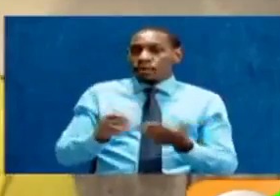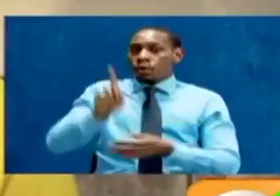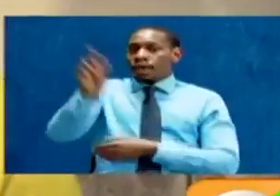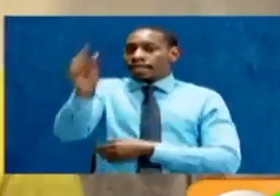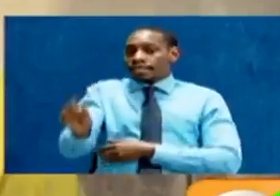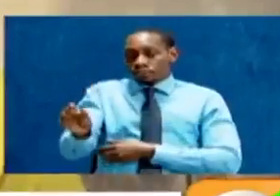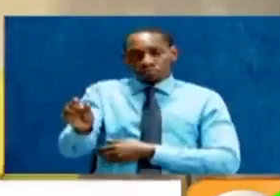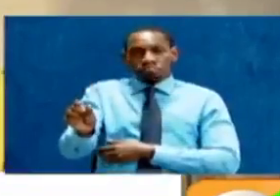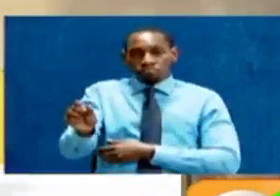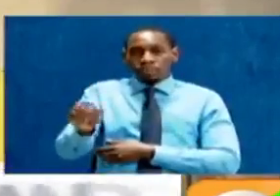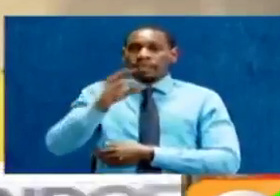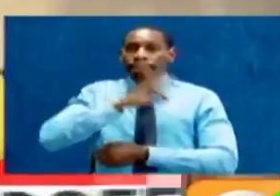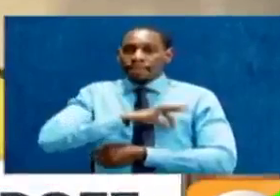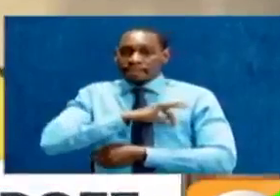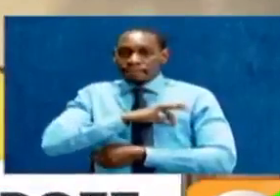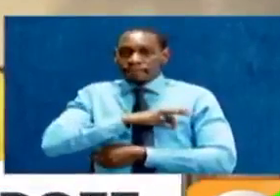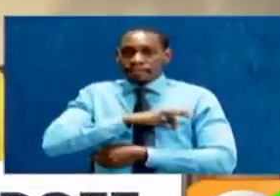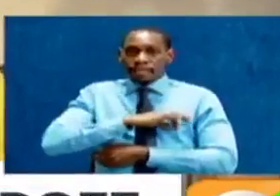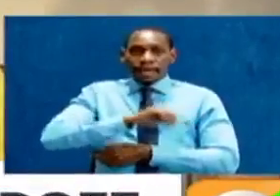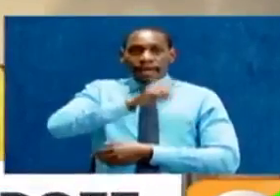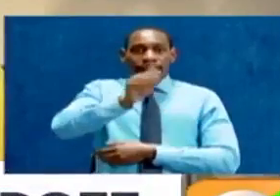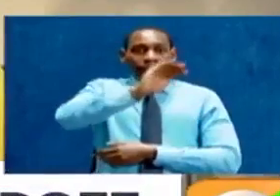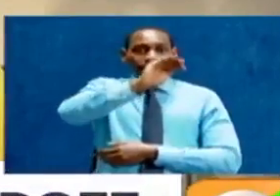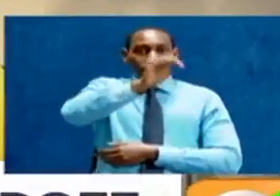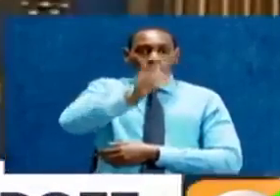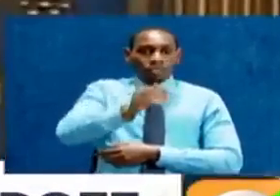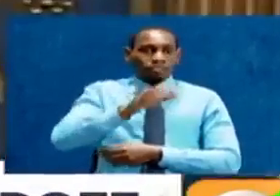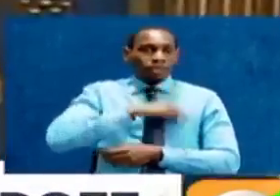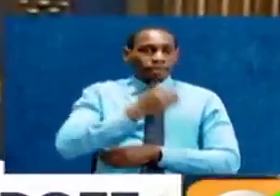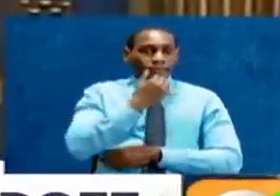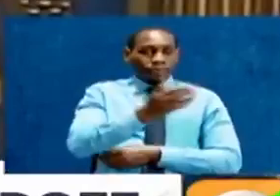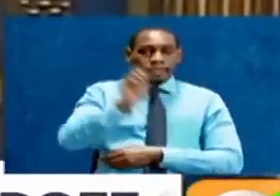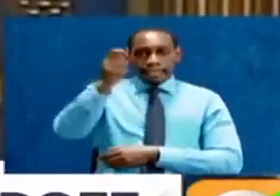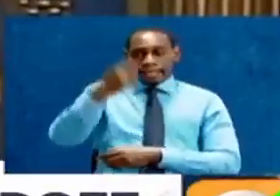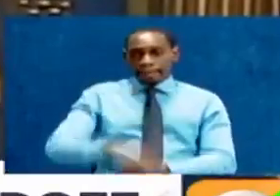one region is benefiting at the expense of other regions in Kenya.